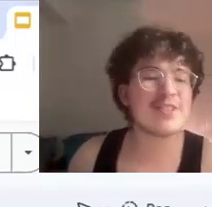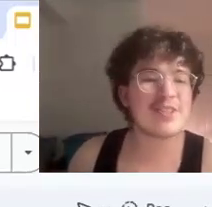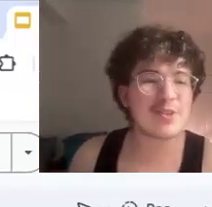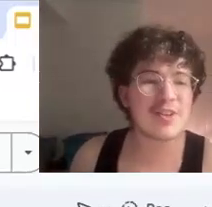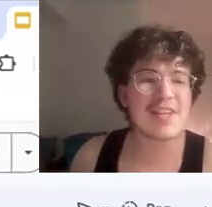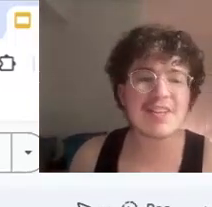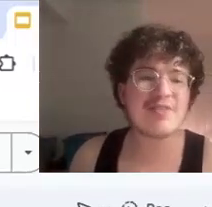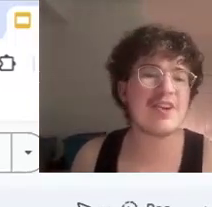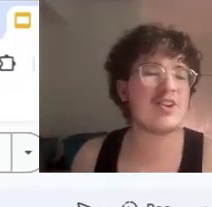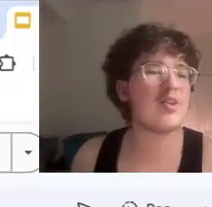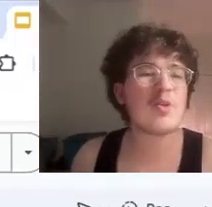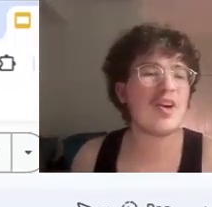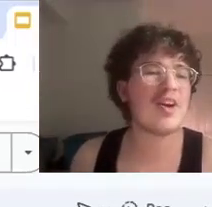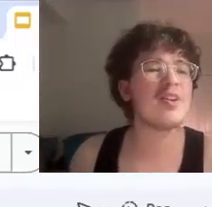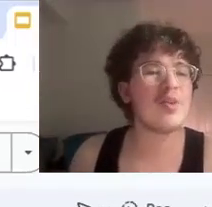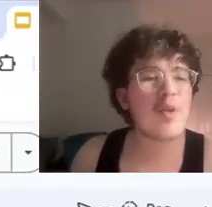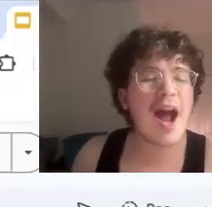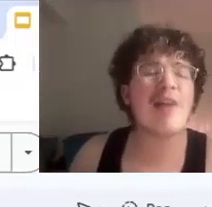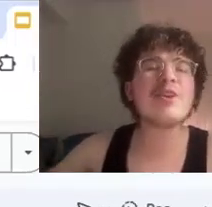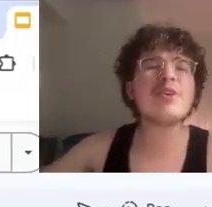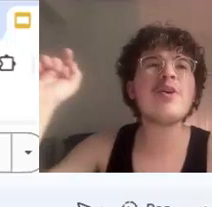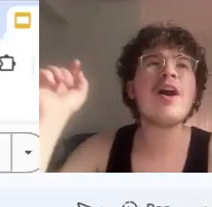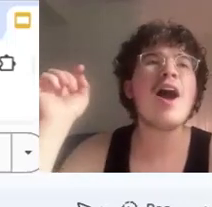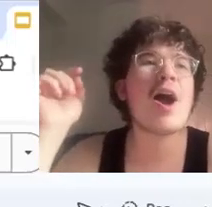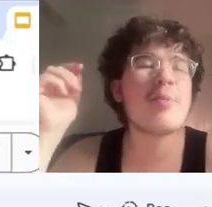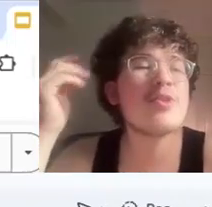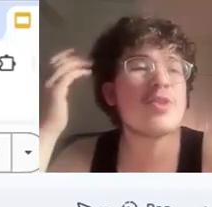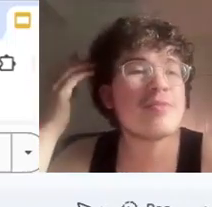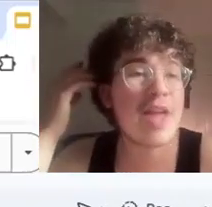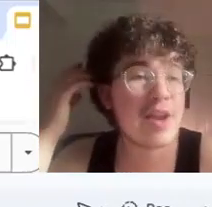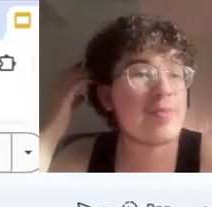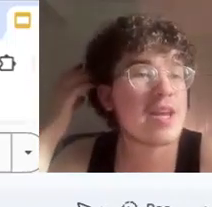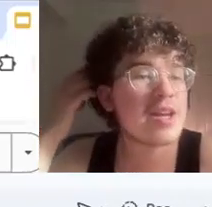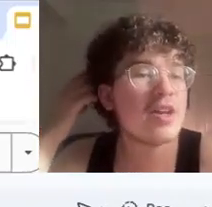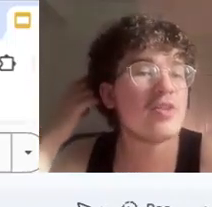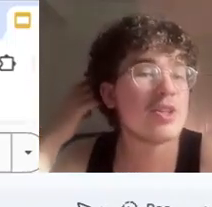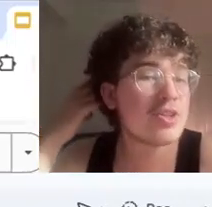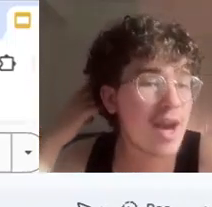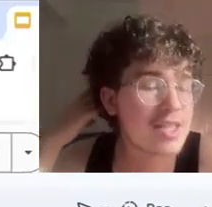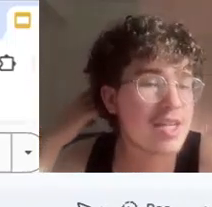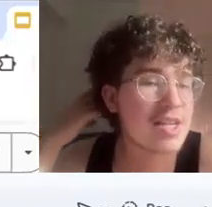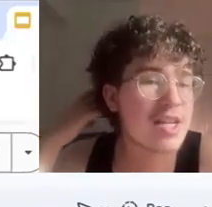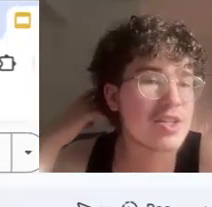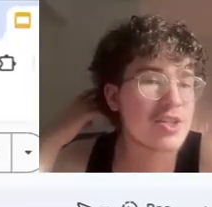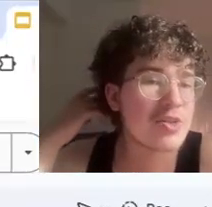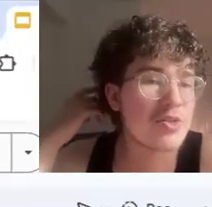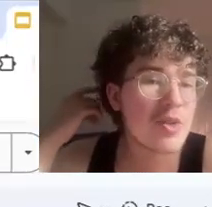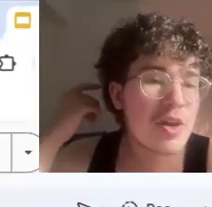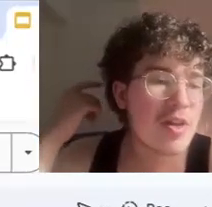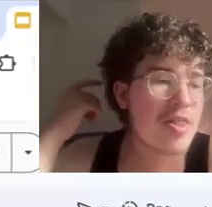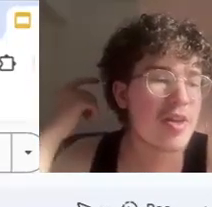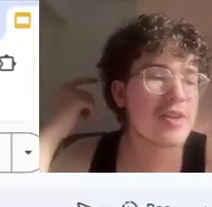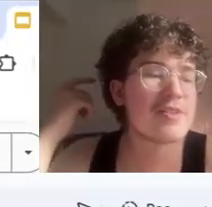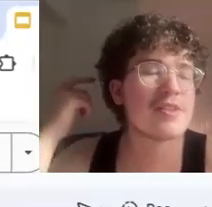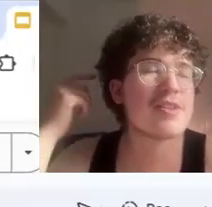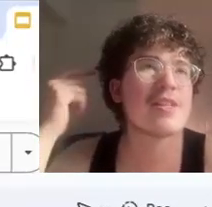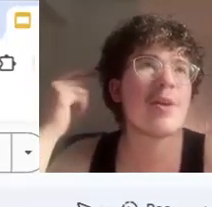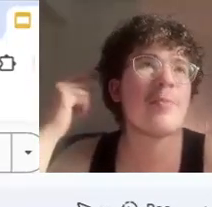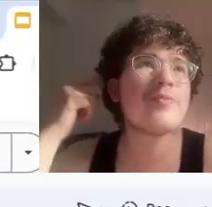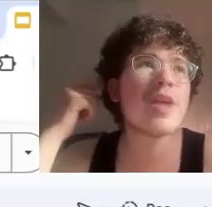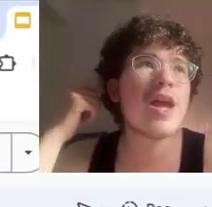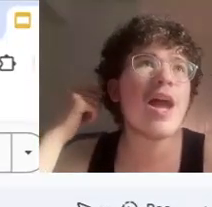sexual psychopathy law only allowed for the indefinite civil commitment of people